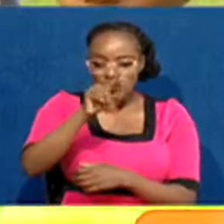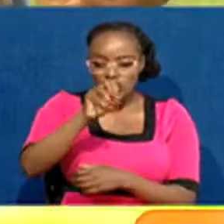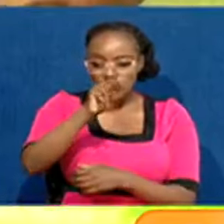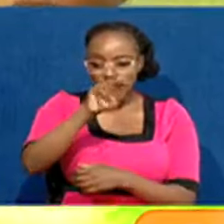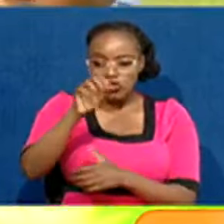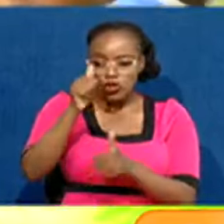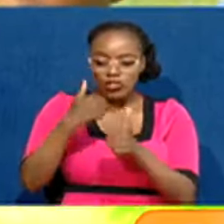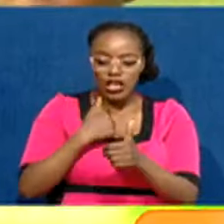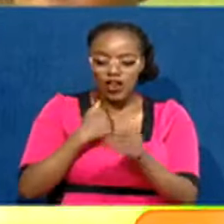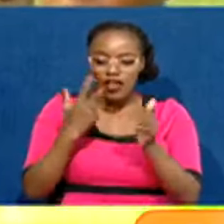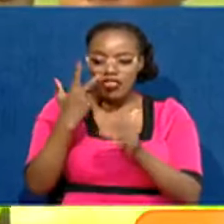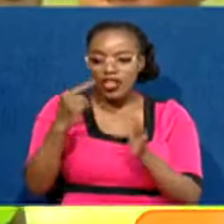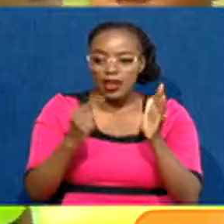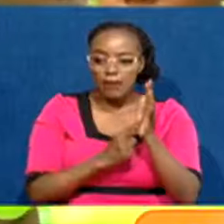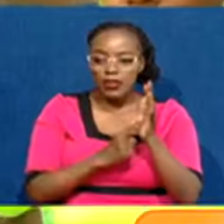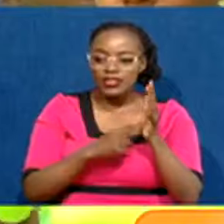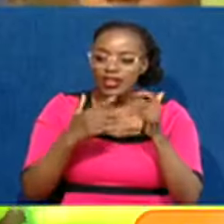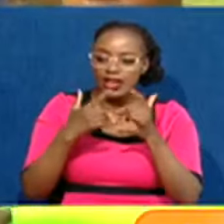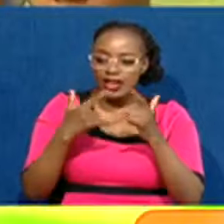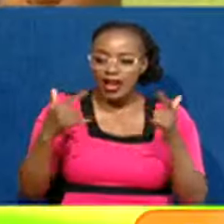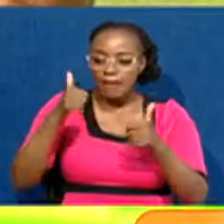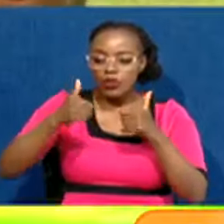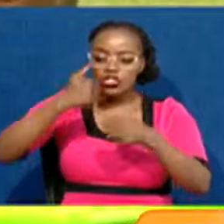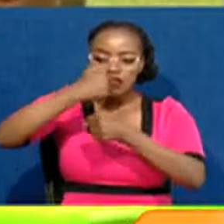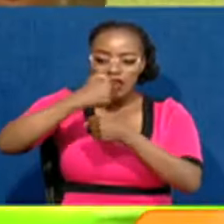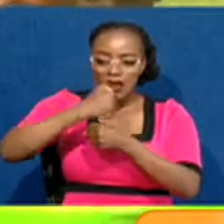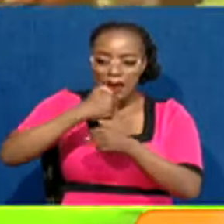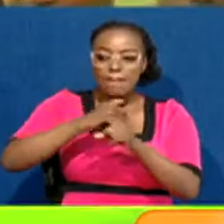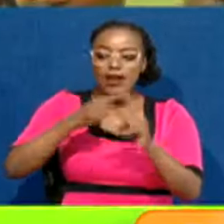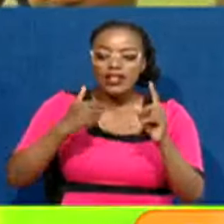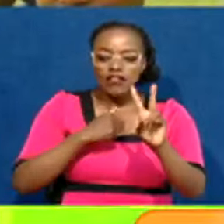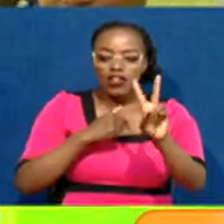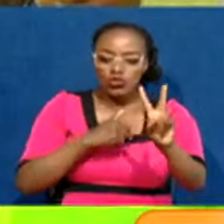tumemwacha na point 3. Na alipigwa jana. Although